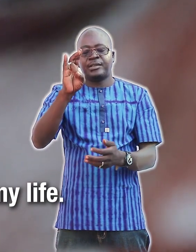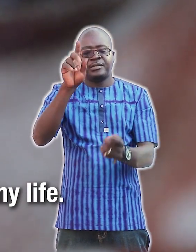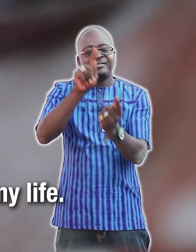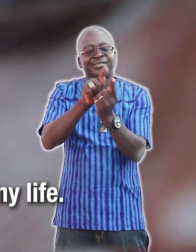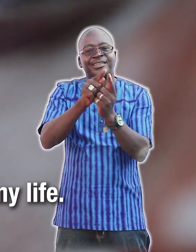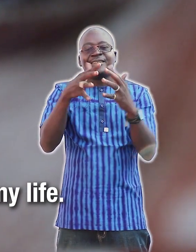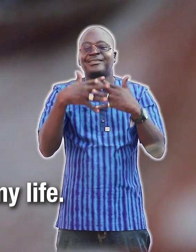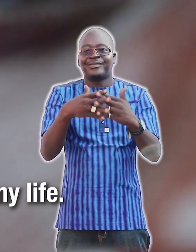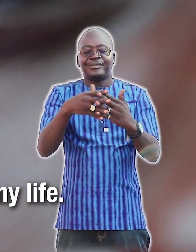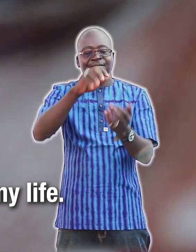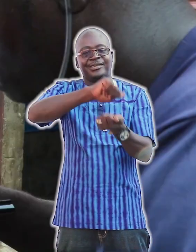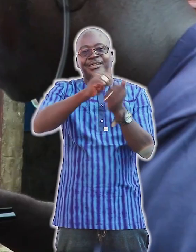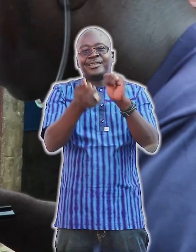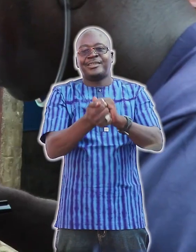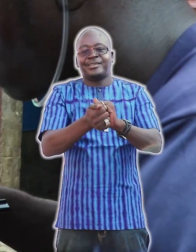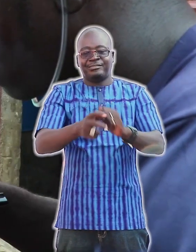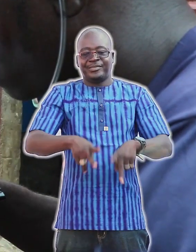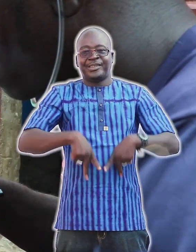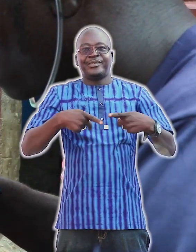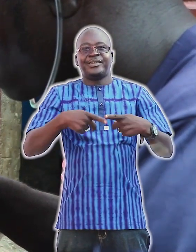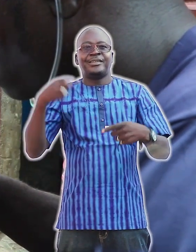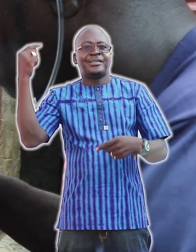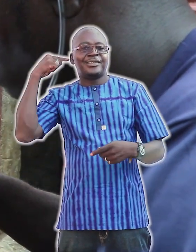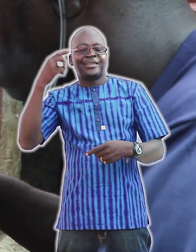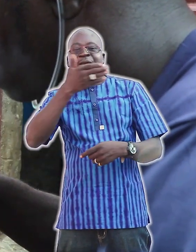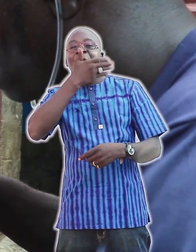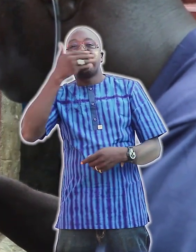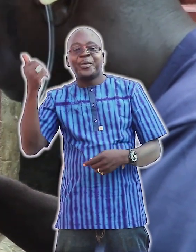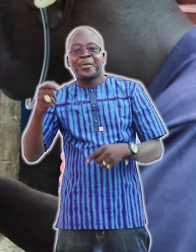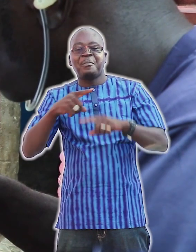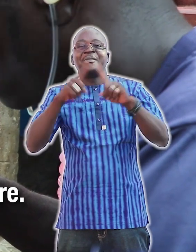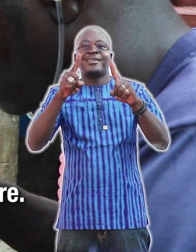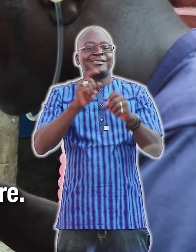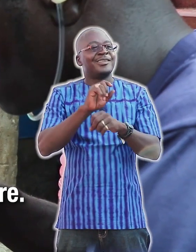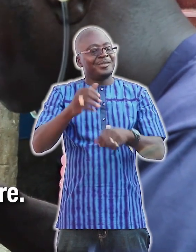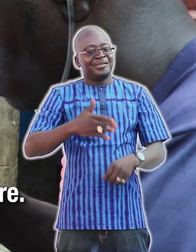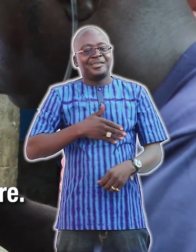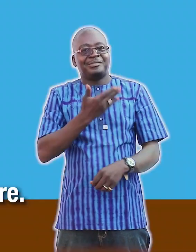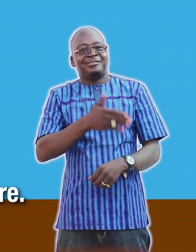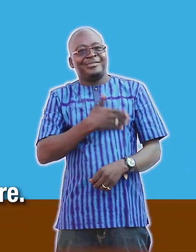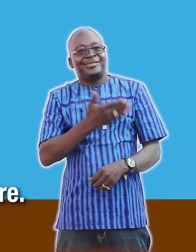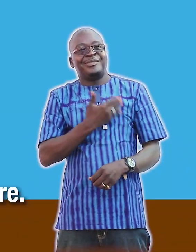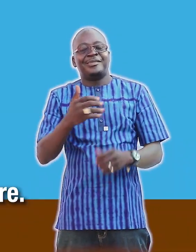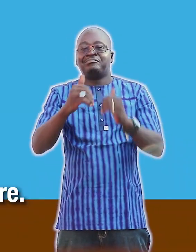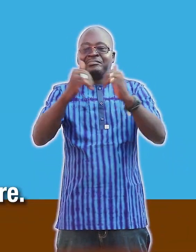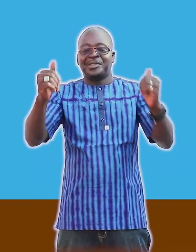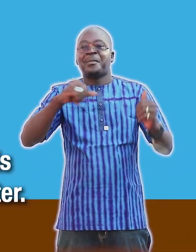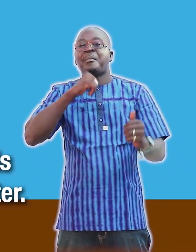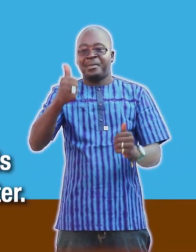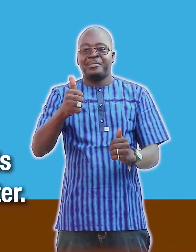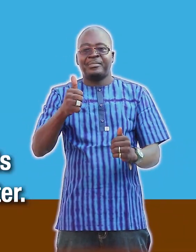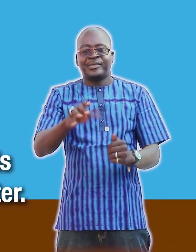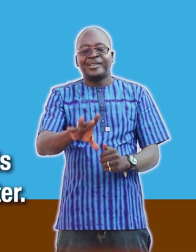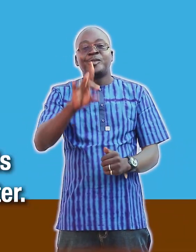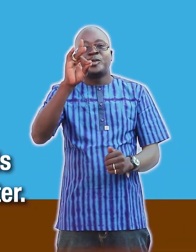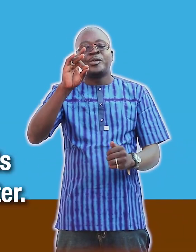device has changed my life. I hear a lot better and I am more fulfilled. I do not feel left out anymore. I found